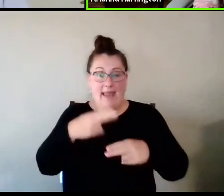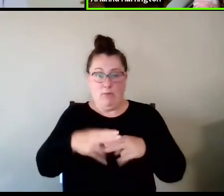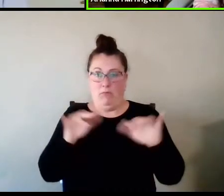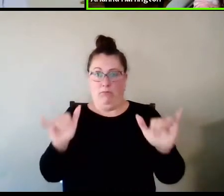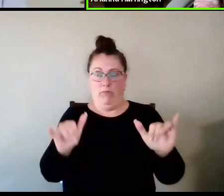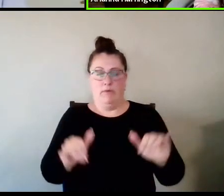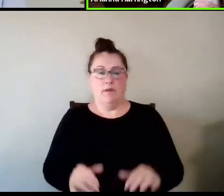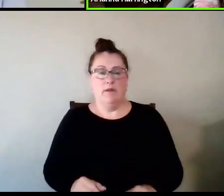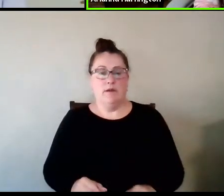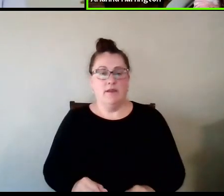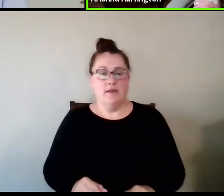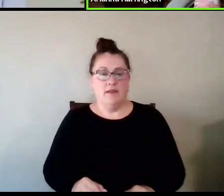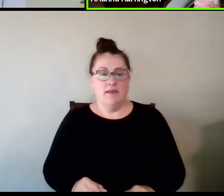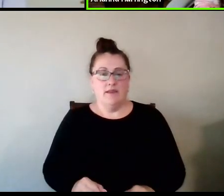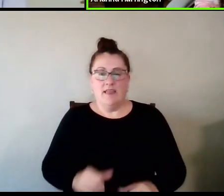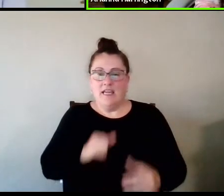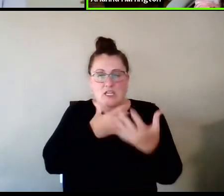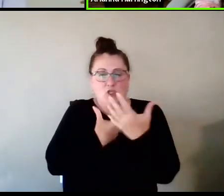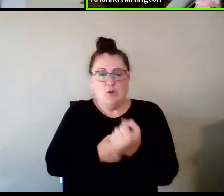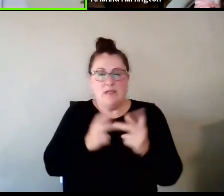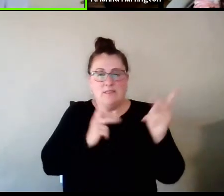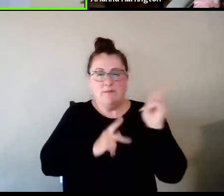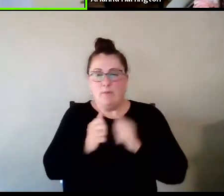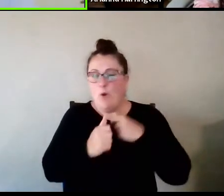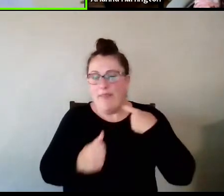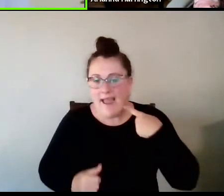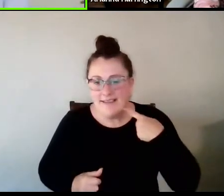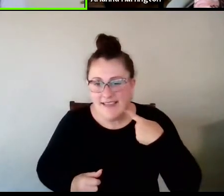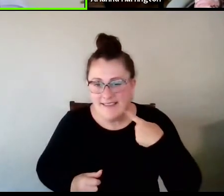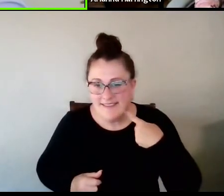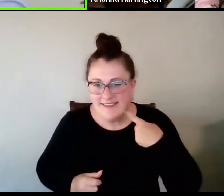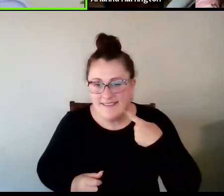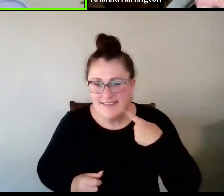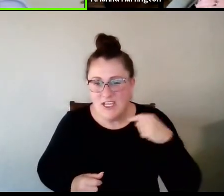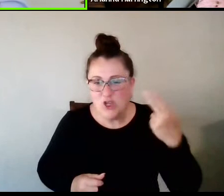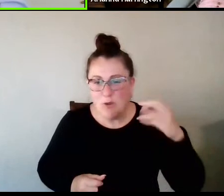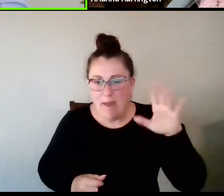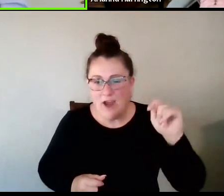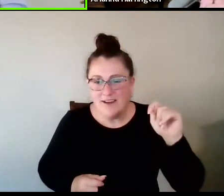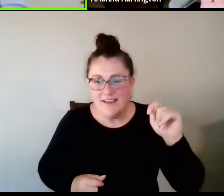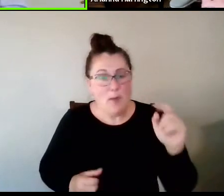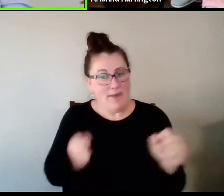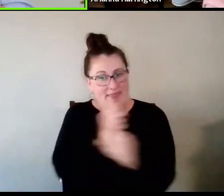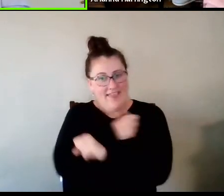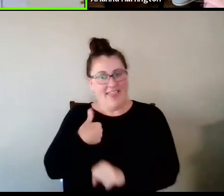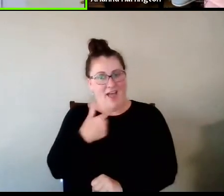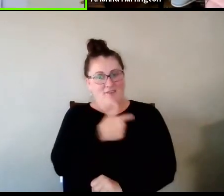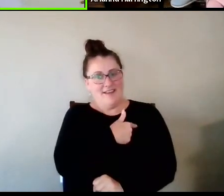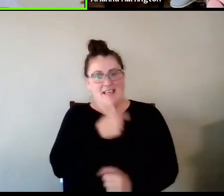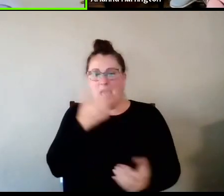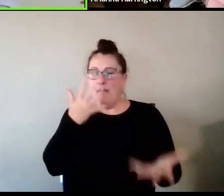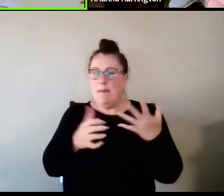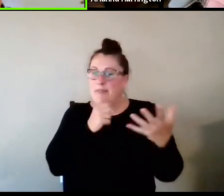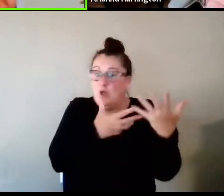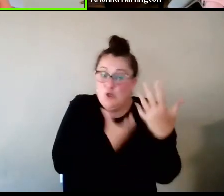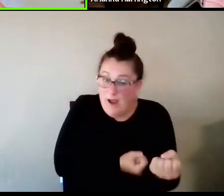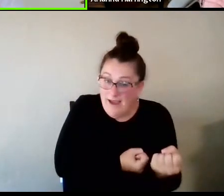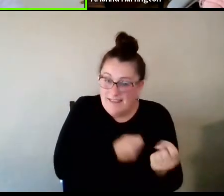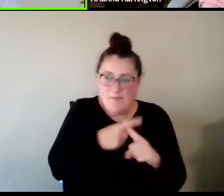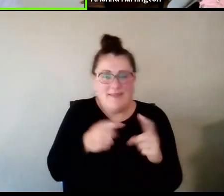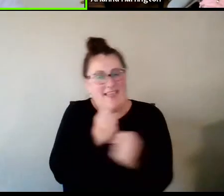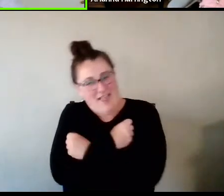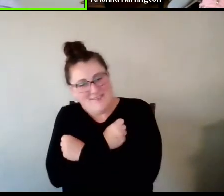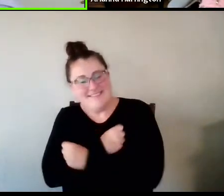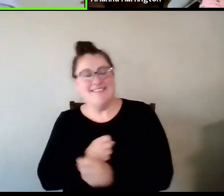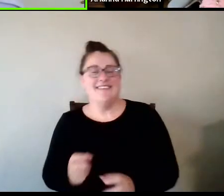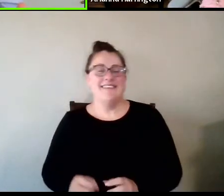The world doesn't trust people with accents, Hubert. They love us, though. They may not trust us, but they love us. And so